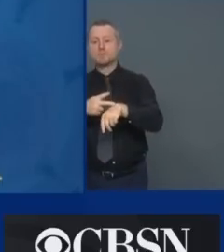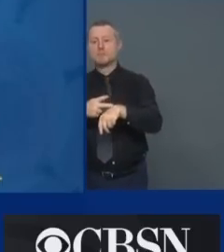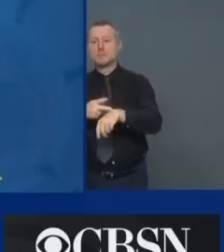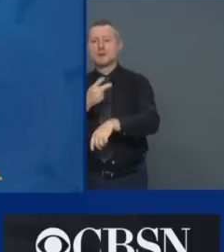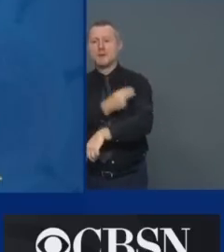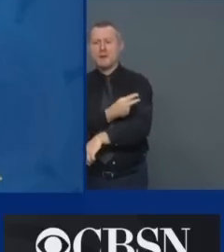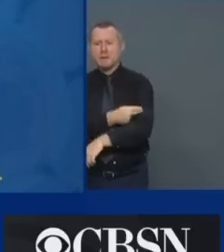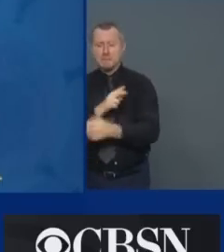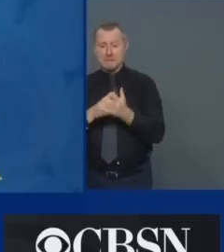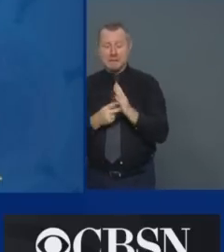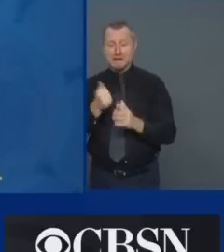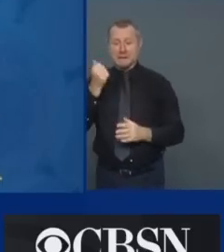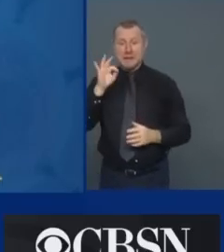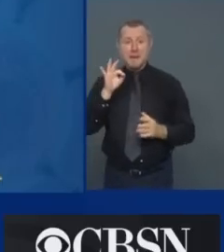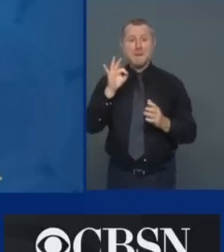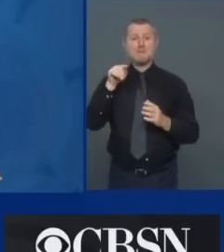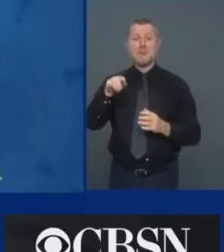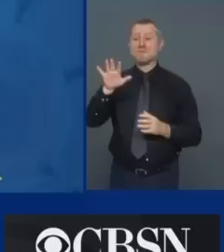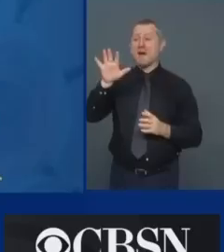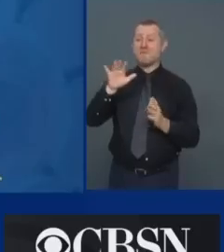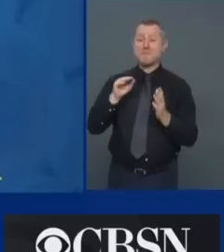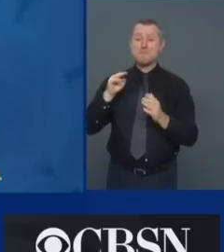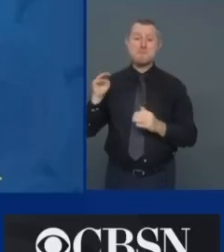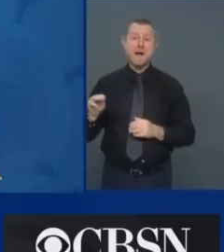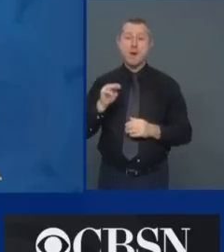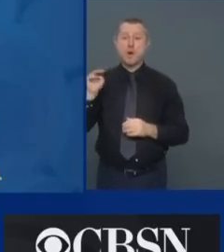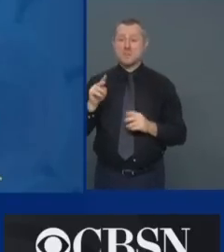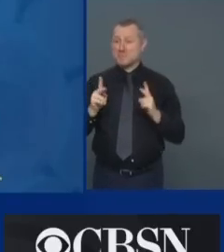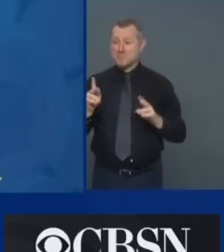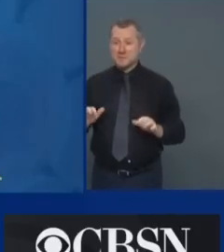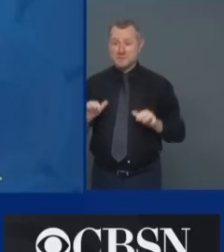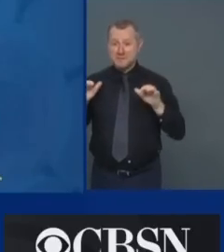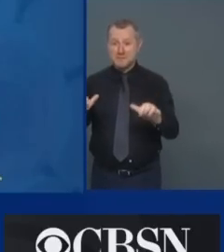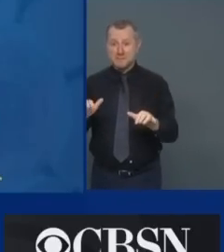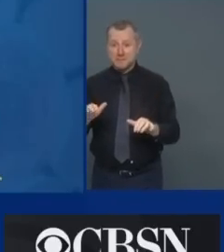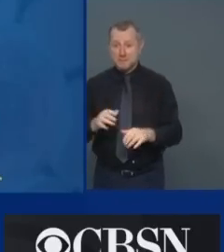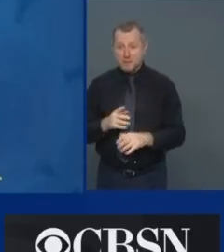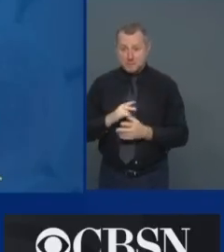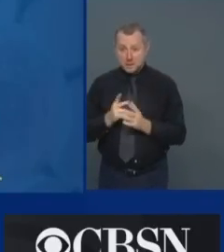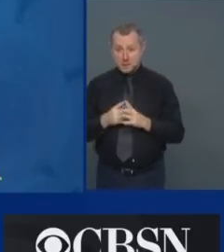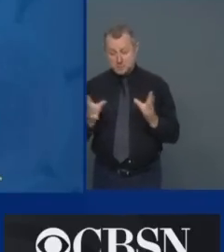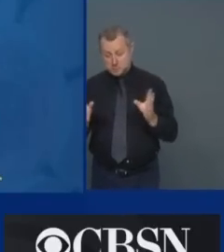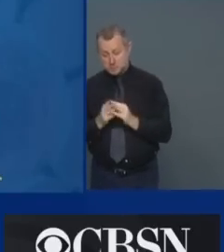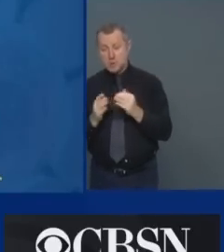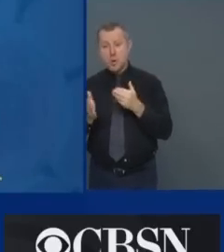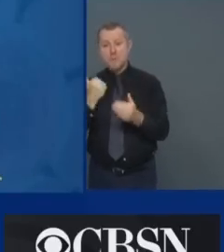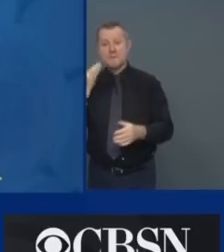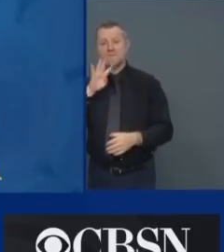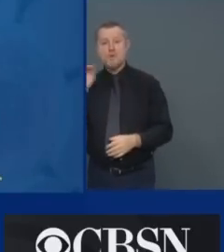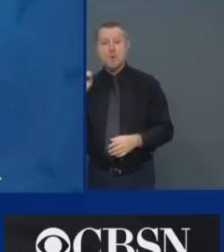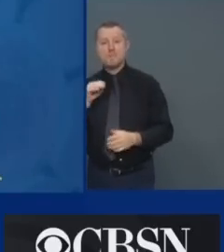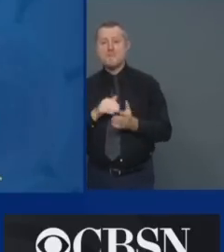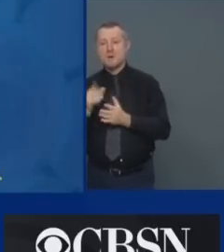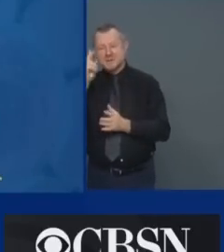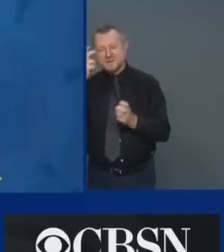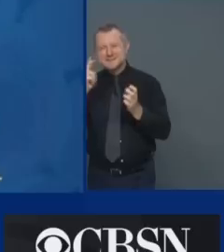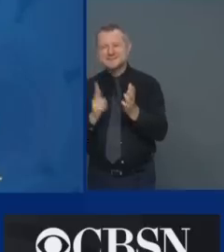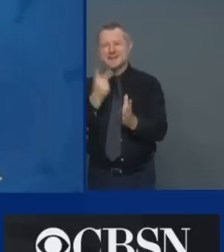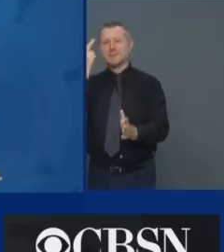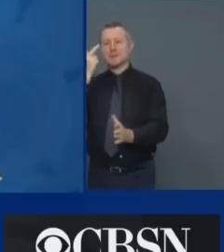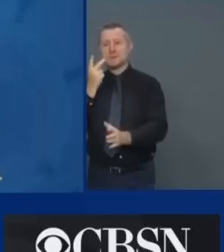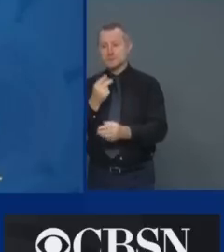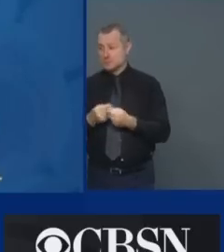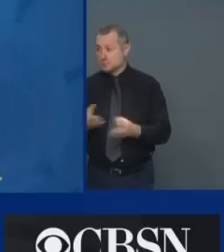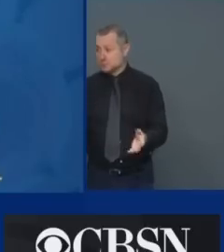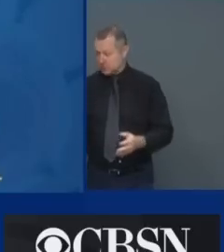19.5 million New Yorkers. You're talking about 40 million doses being administered. You think what we went through